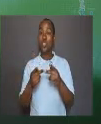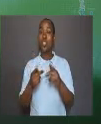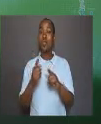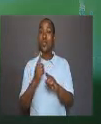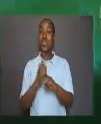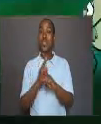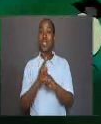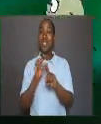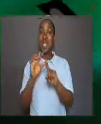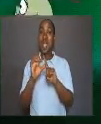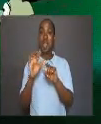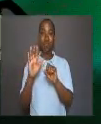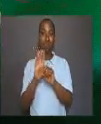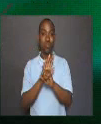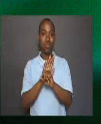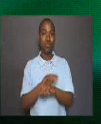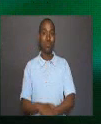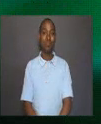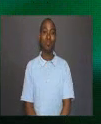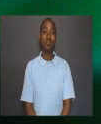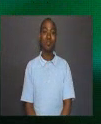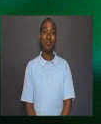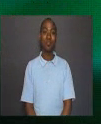correct term.